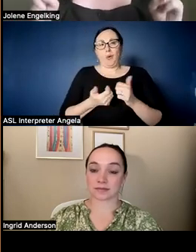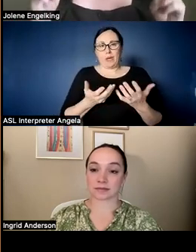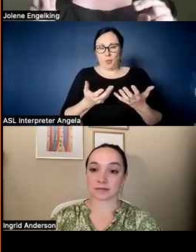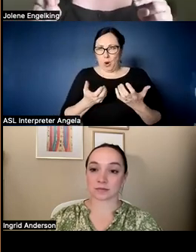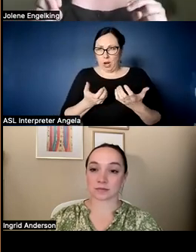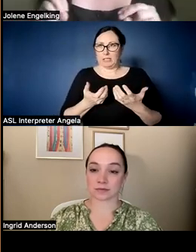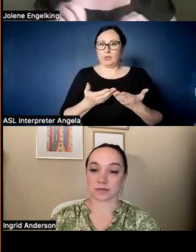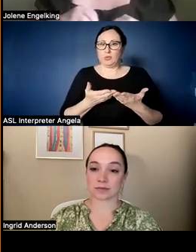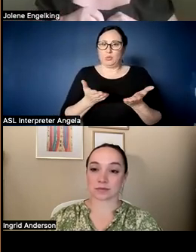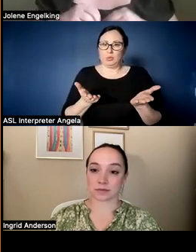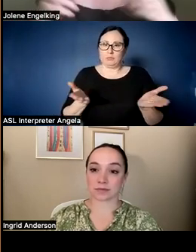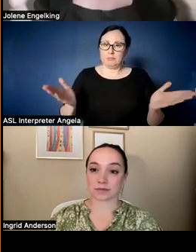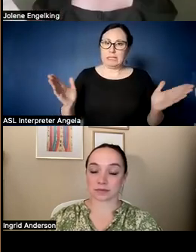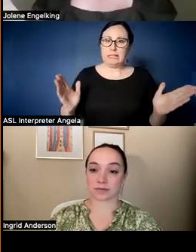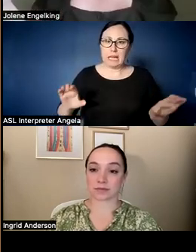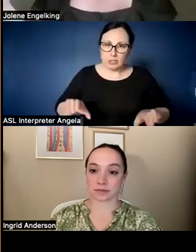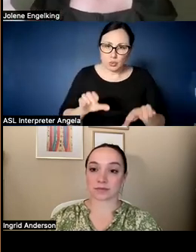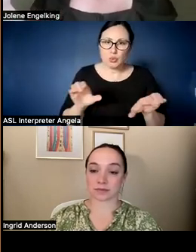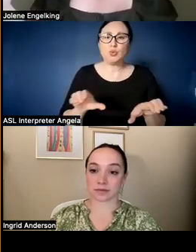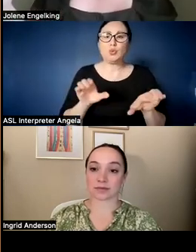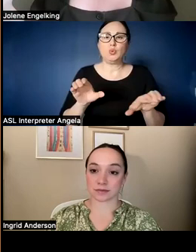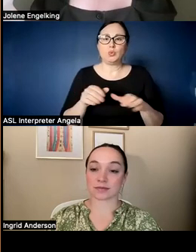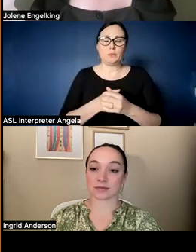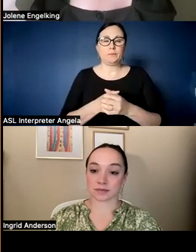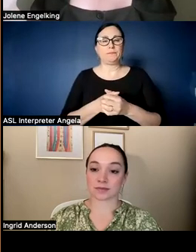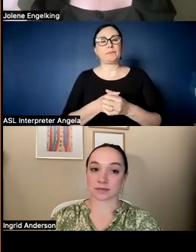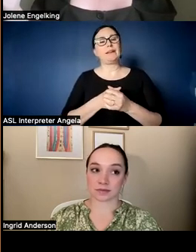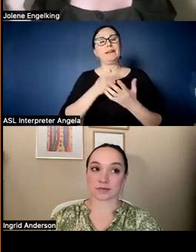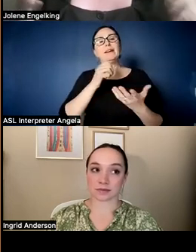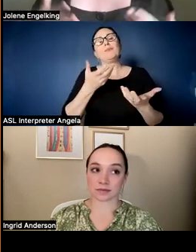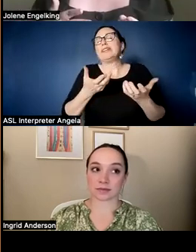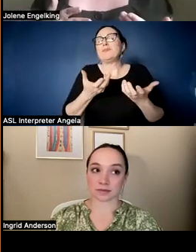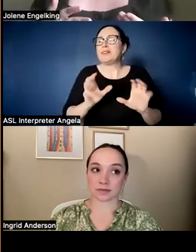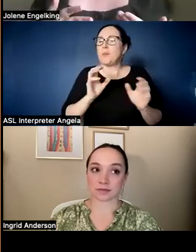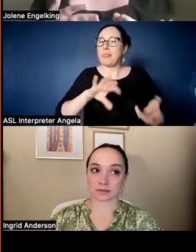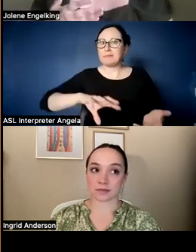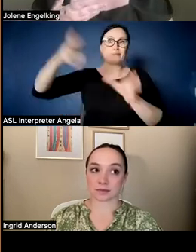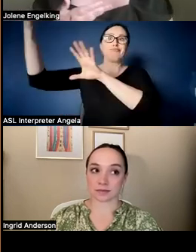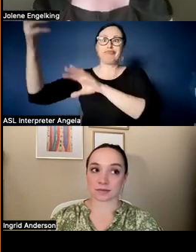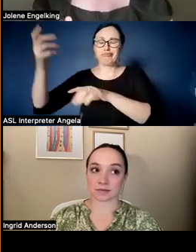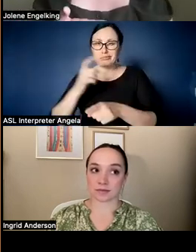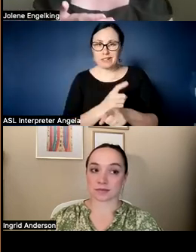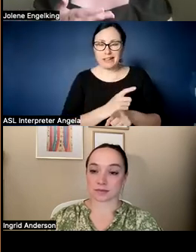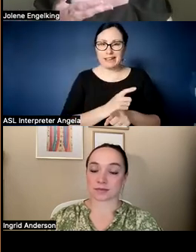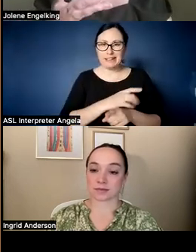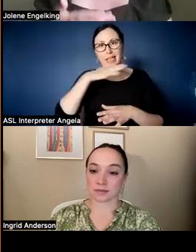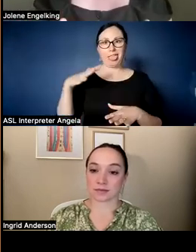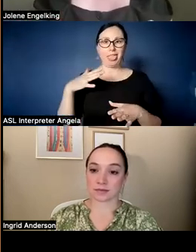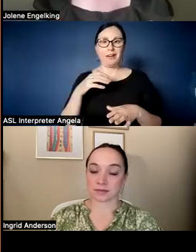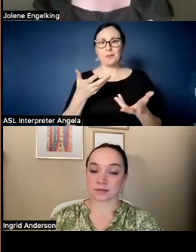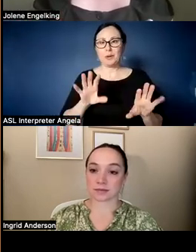out Indigenous values means like things are willy-nilly. But it is guided by a sense of purpose and a sense